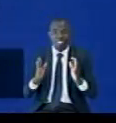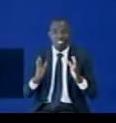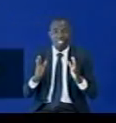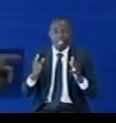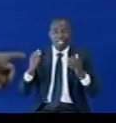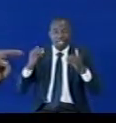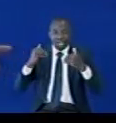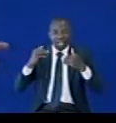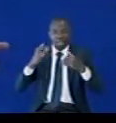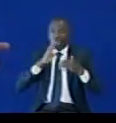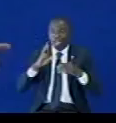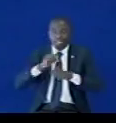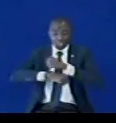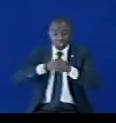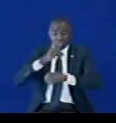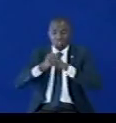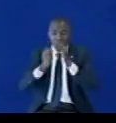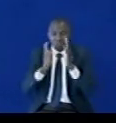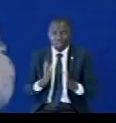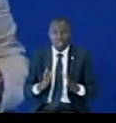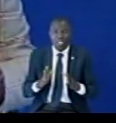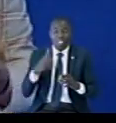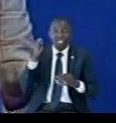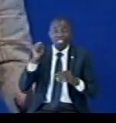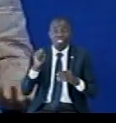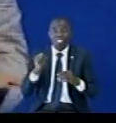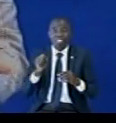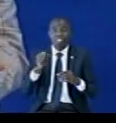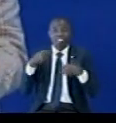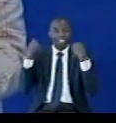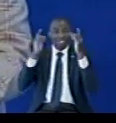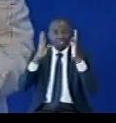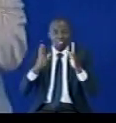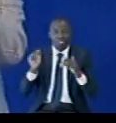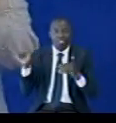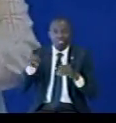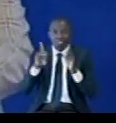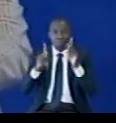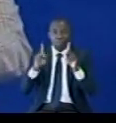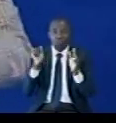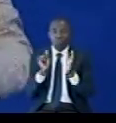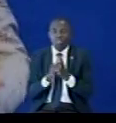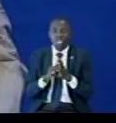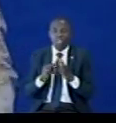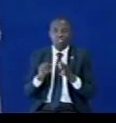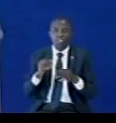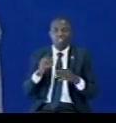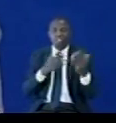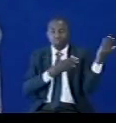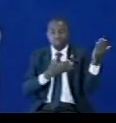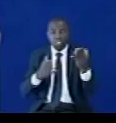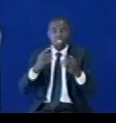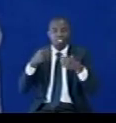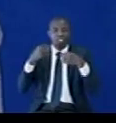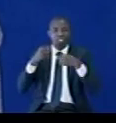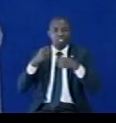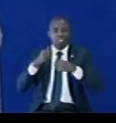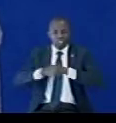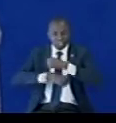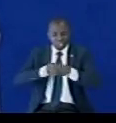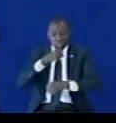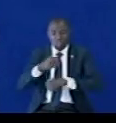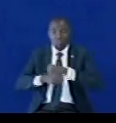the sufferers. The sinners are the people that bring suffering